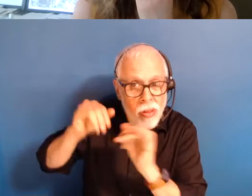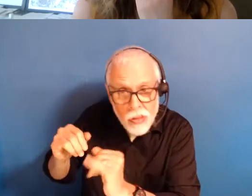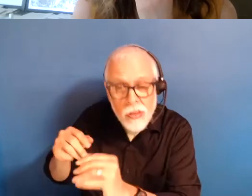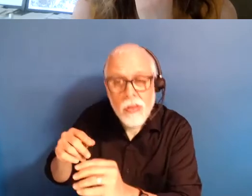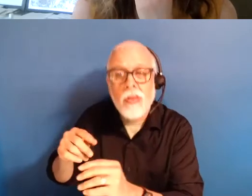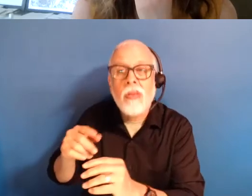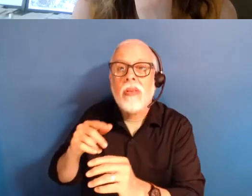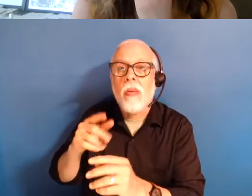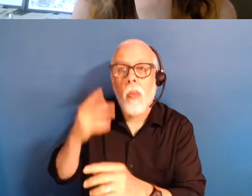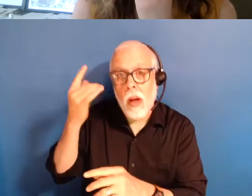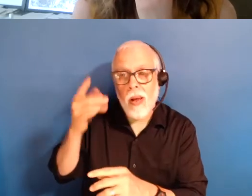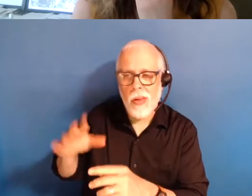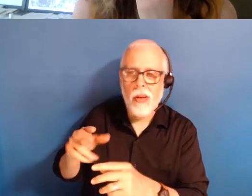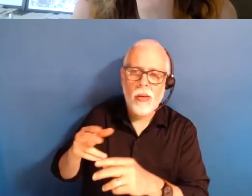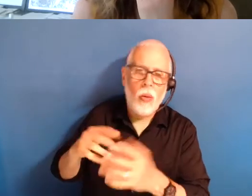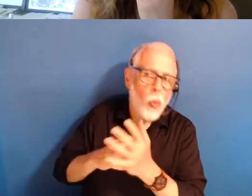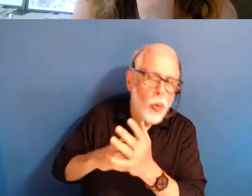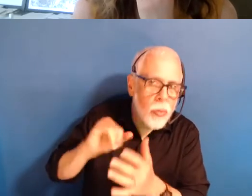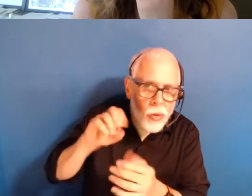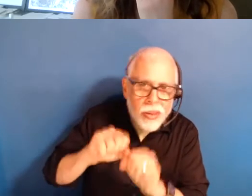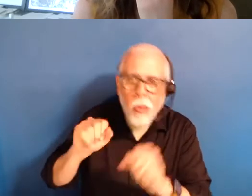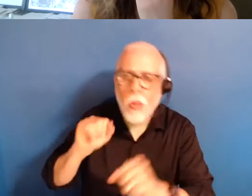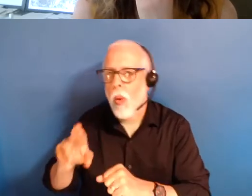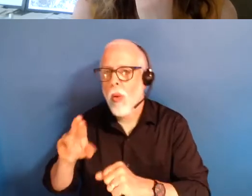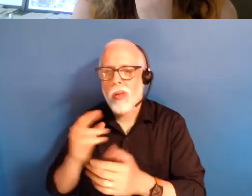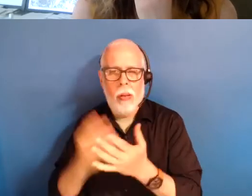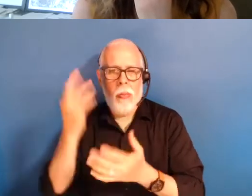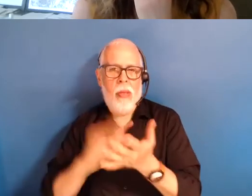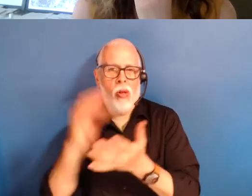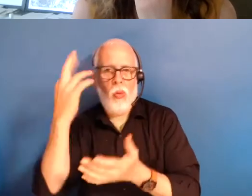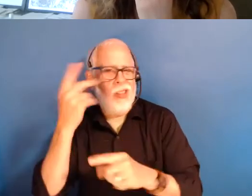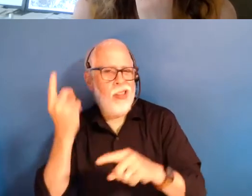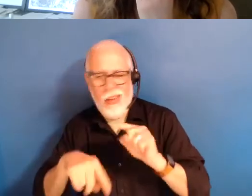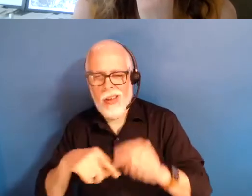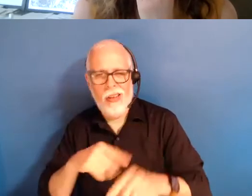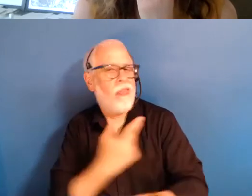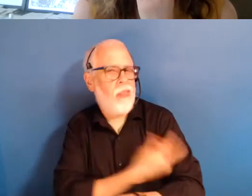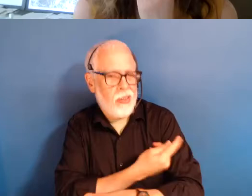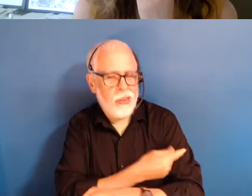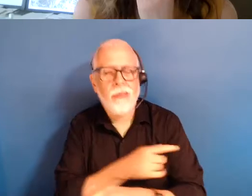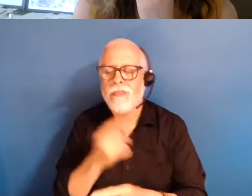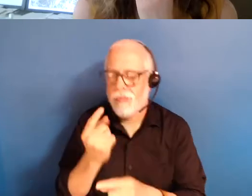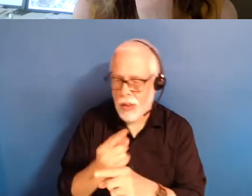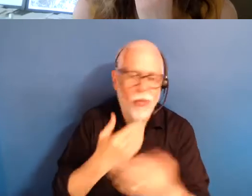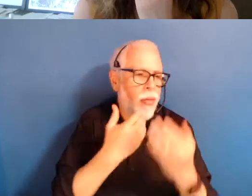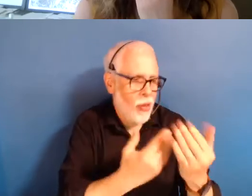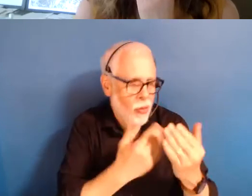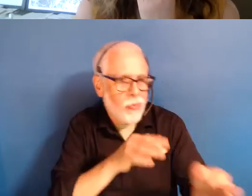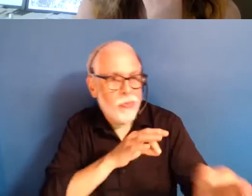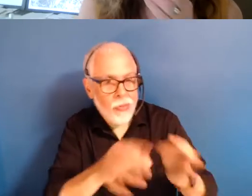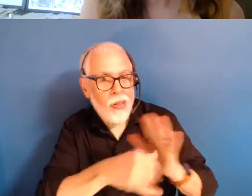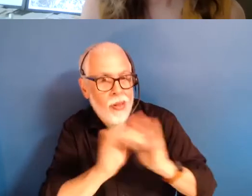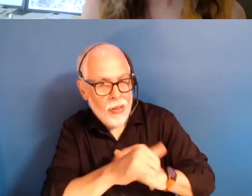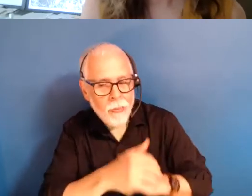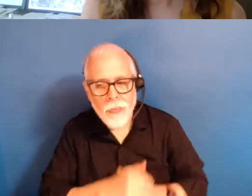as effective in them because of their weakened immune systems, or they have some medical reason that they can't get the vaccine. So yeah, thank you for emphasizing